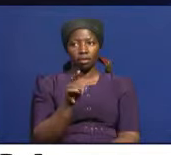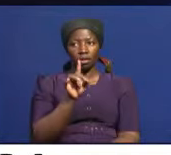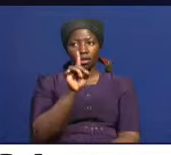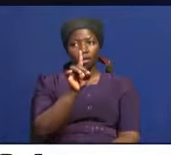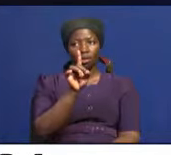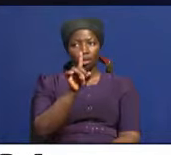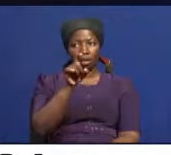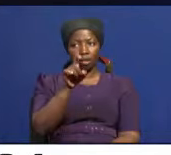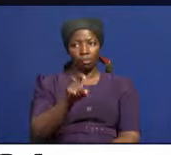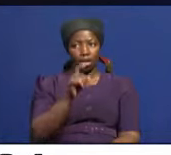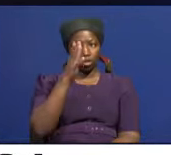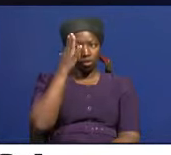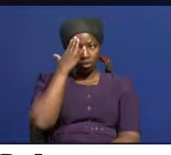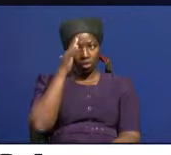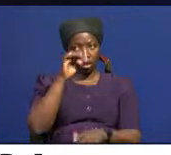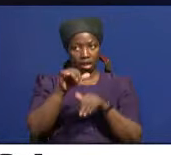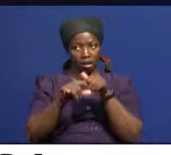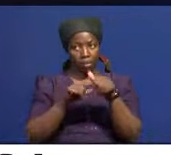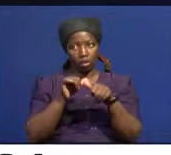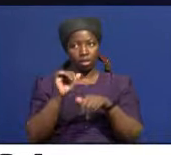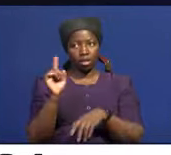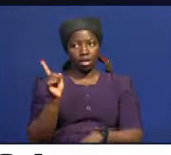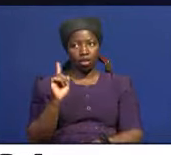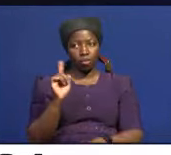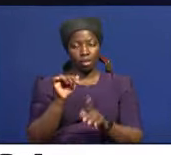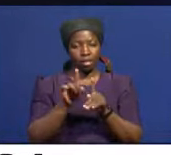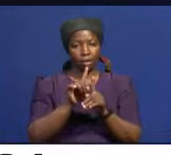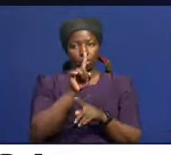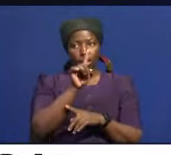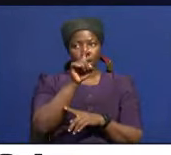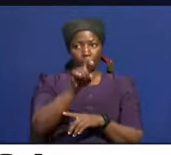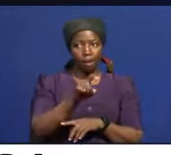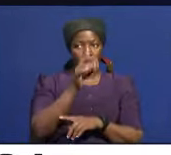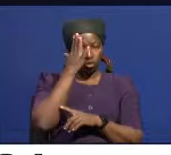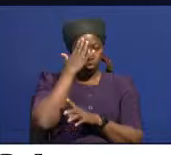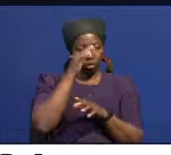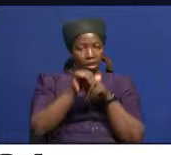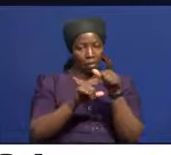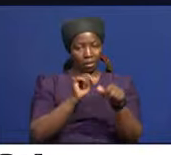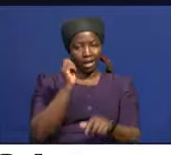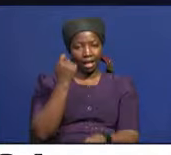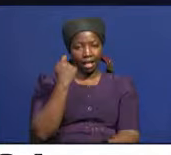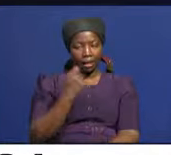one must know about Nairobi and one must know about Kenya.